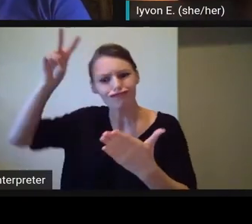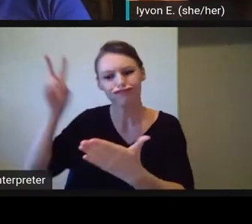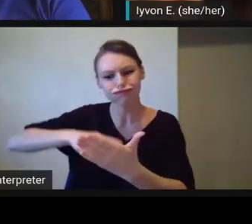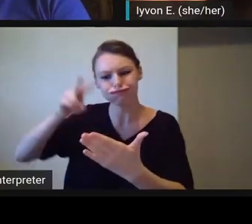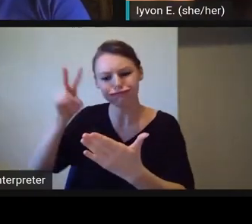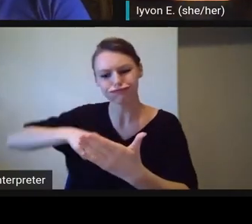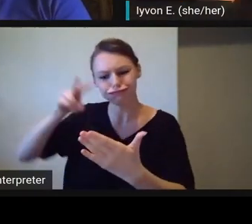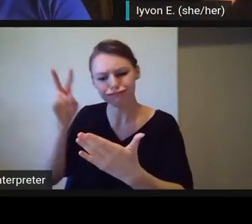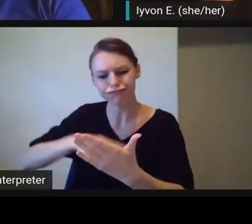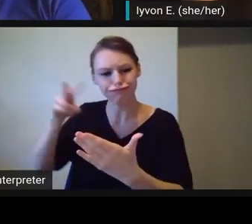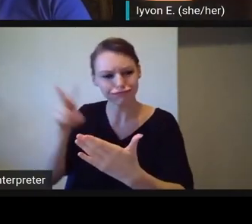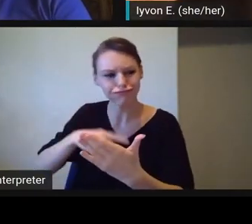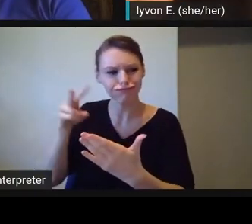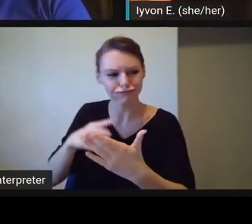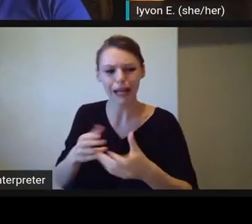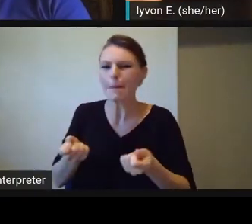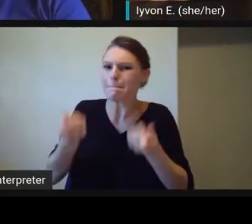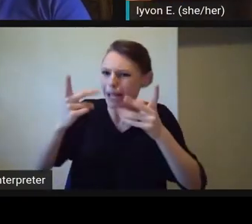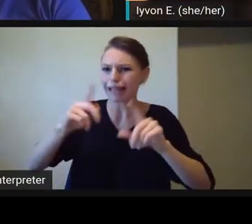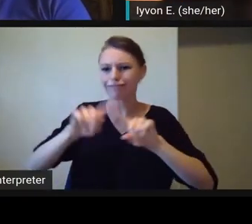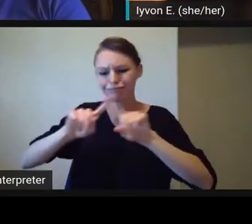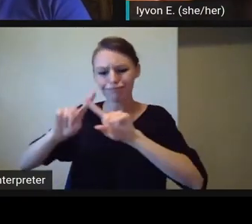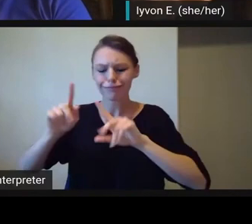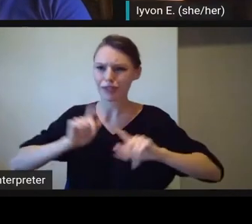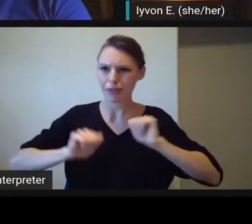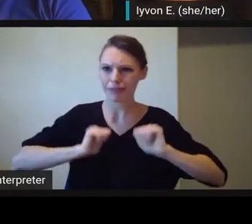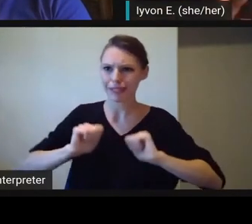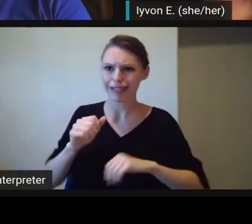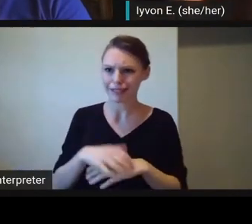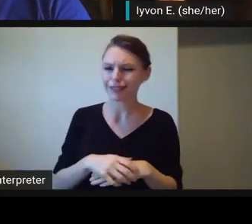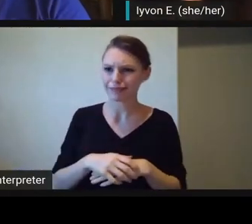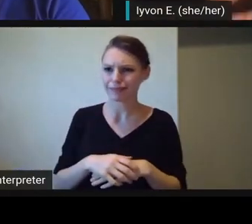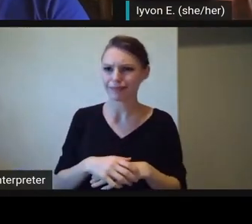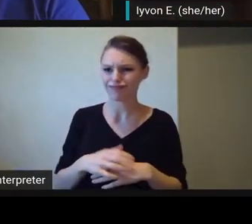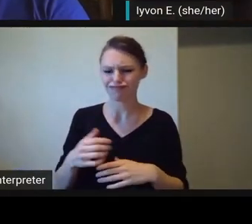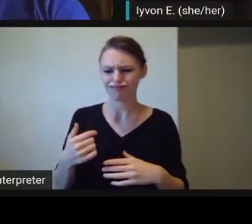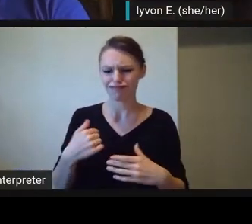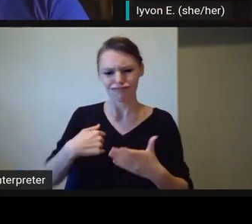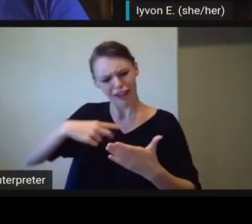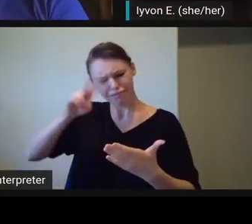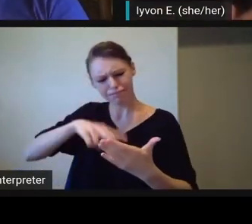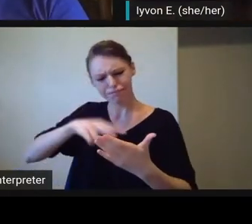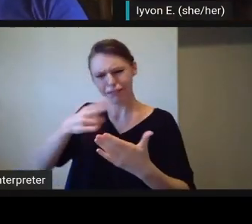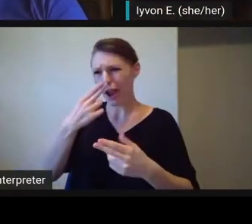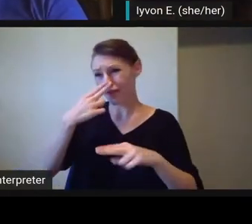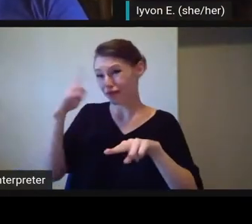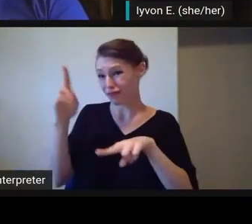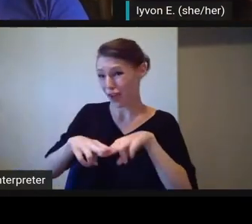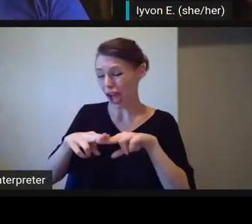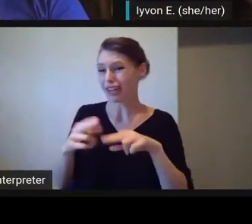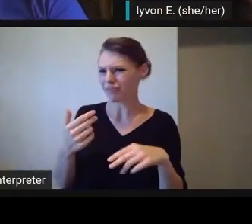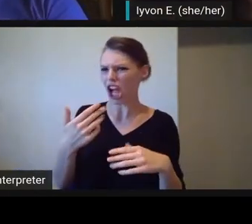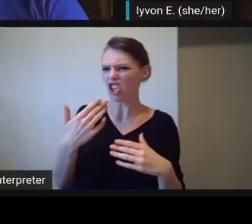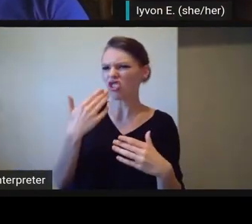other things I've been asked to, like, you know, read for, and the just reading plays in general for fun. I know what a